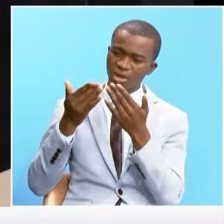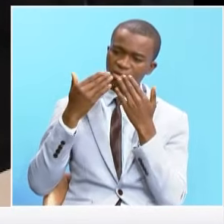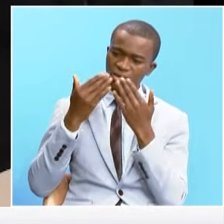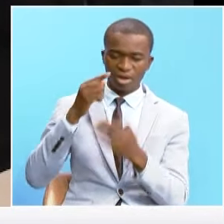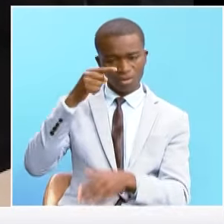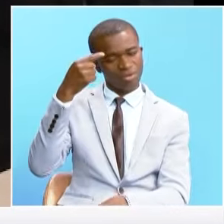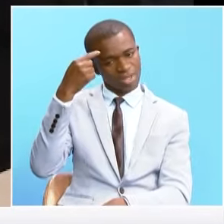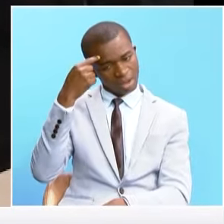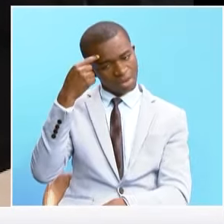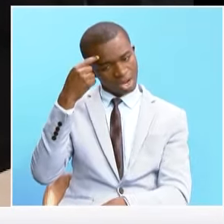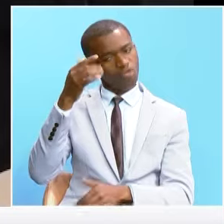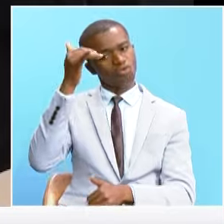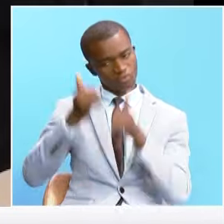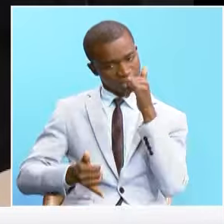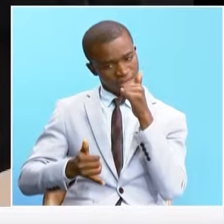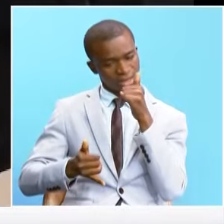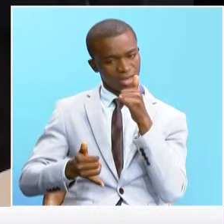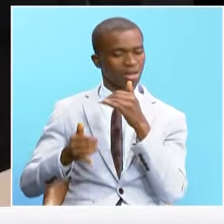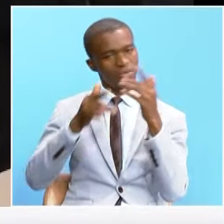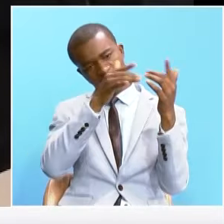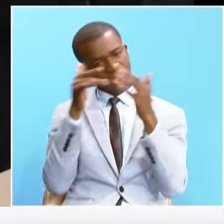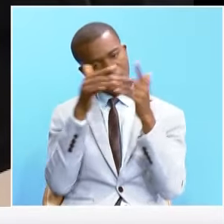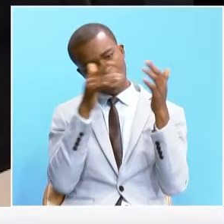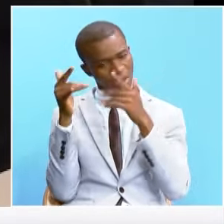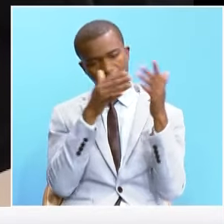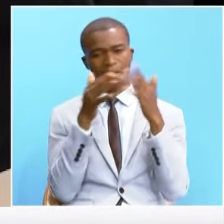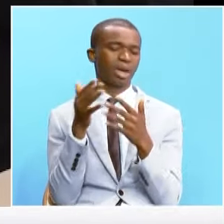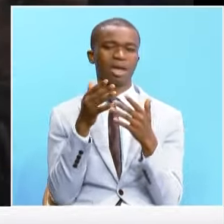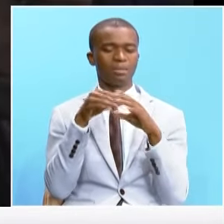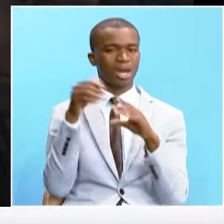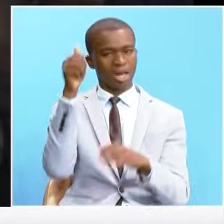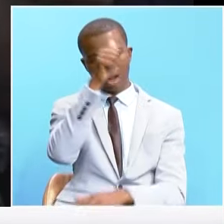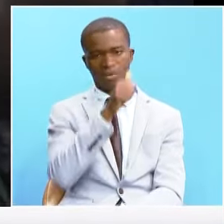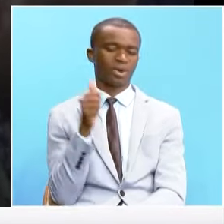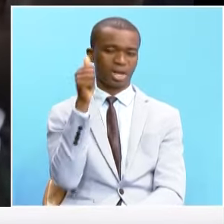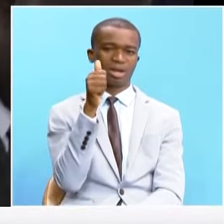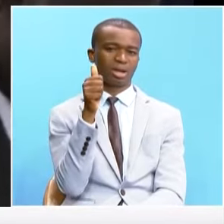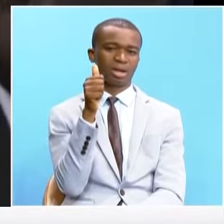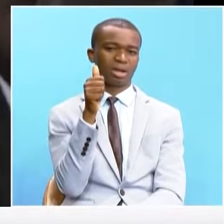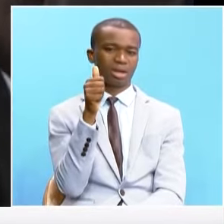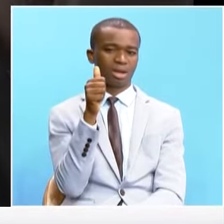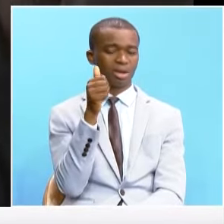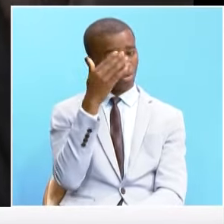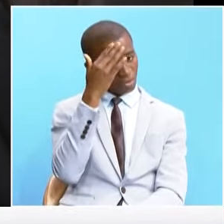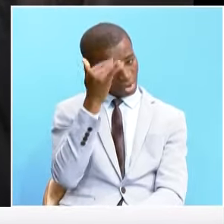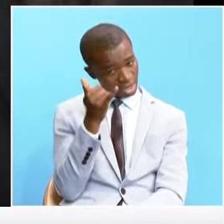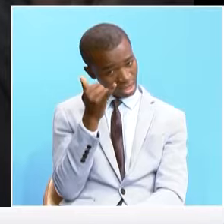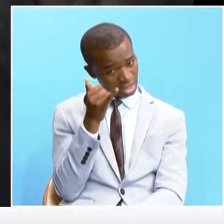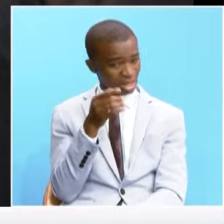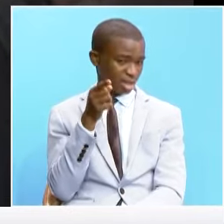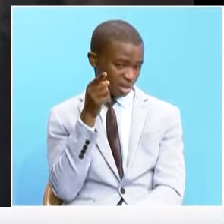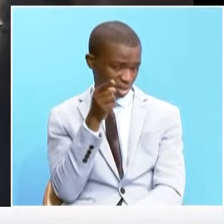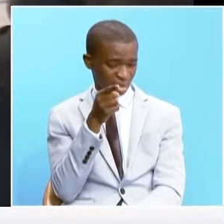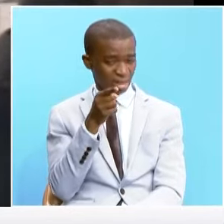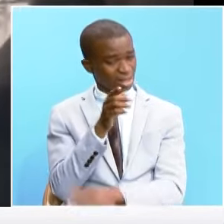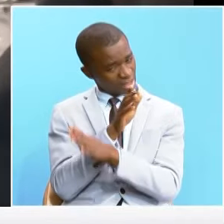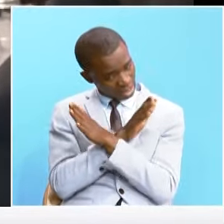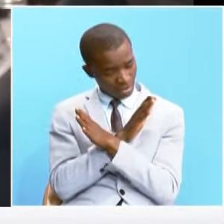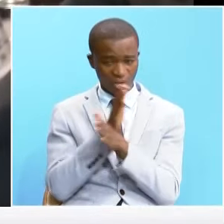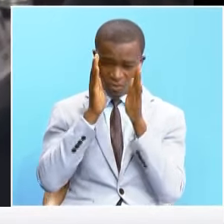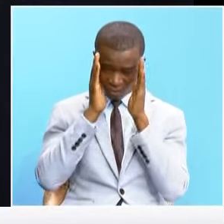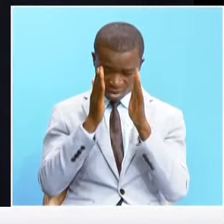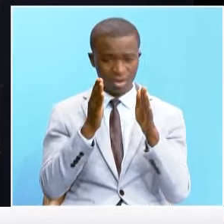region during your tenure as the chair of the Organ of Politics, Defense and Security